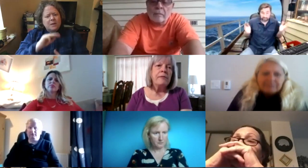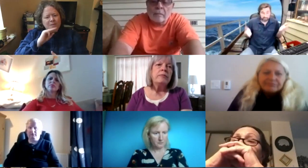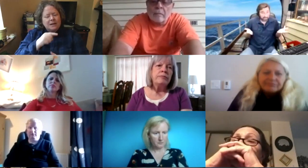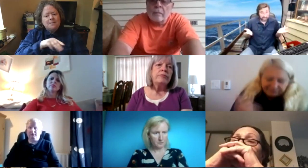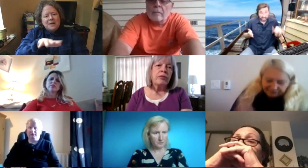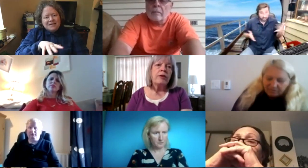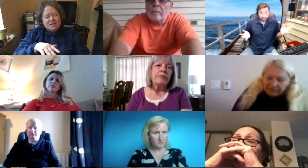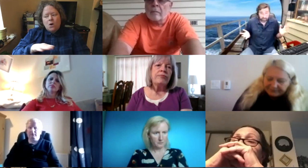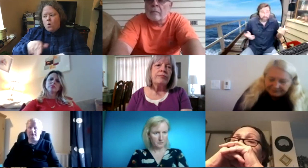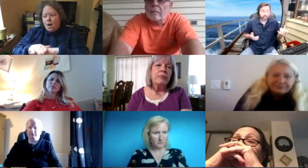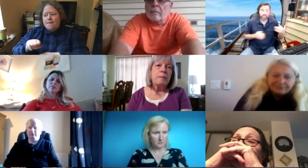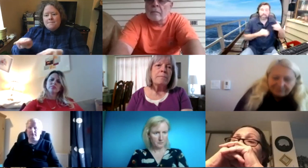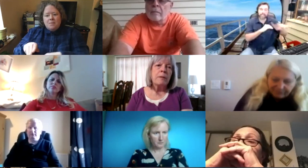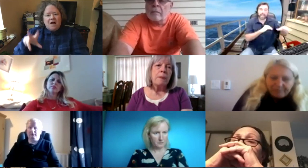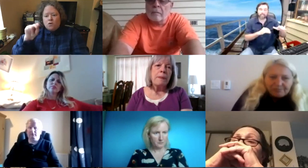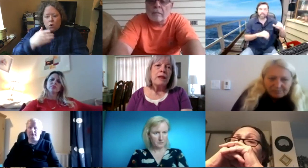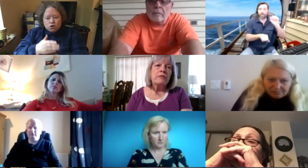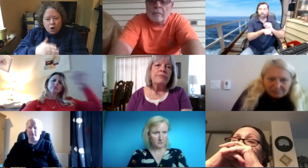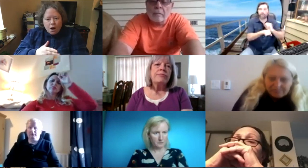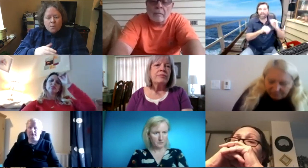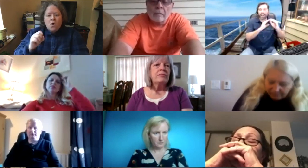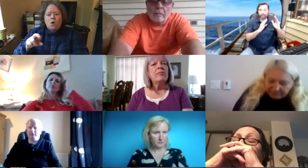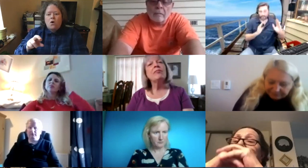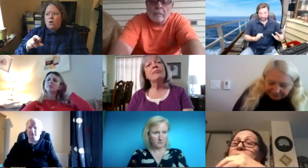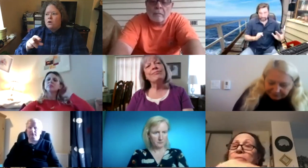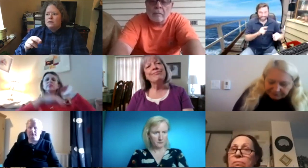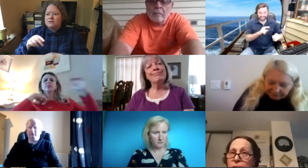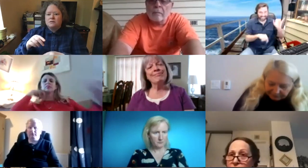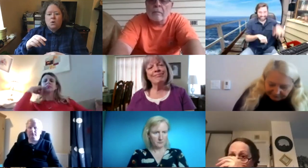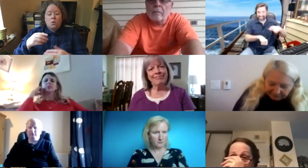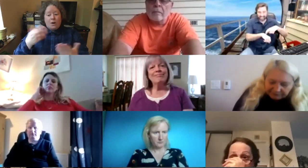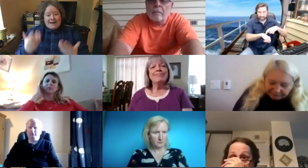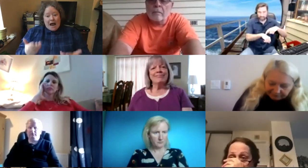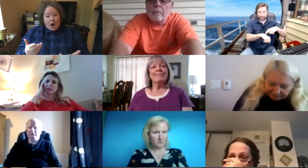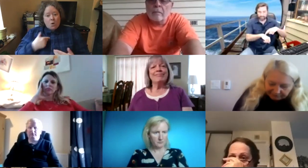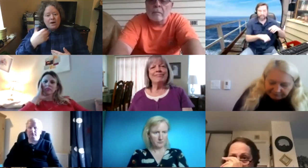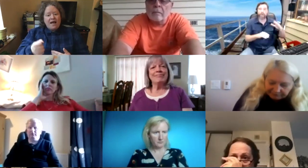the workhouse at that time meant it's a place where people had no job,